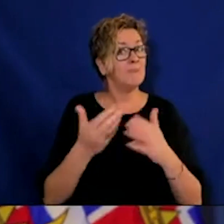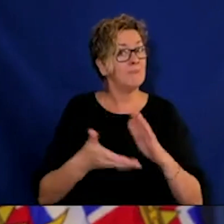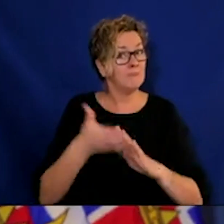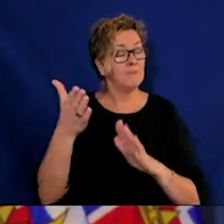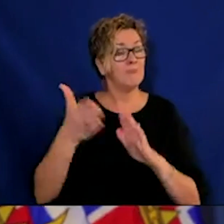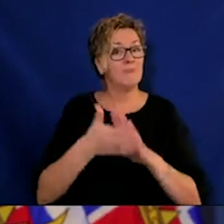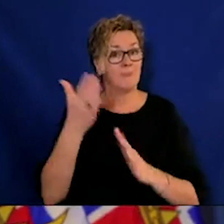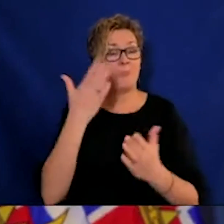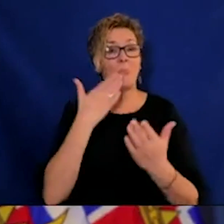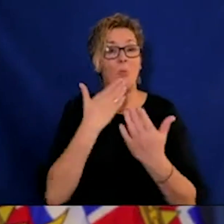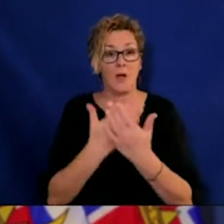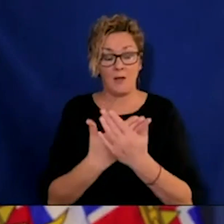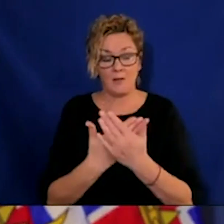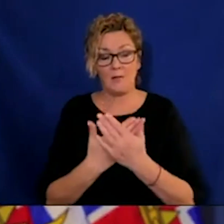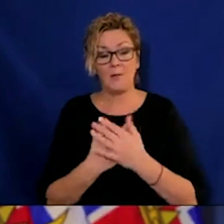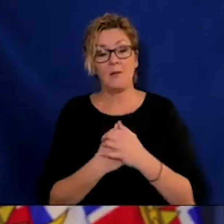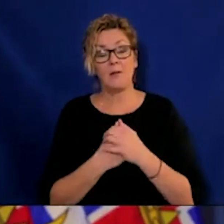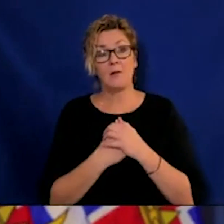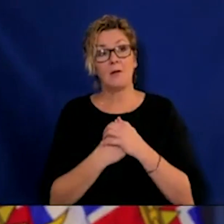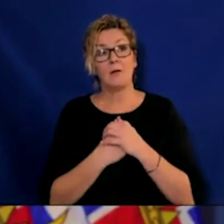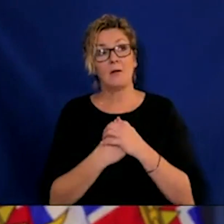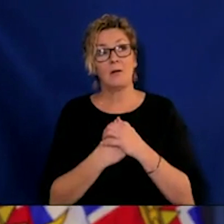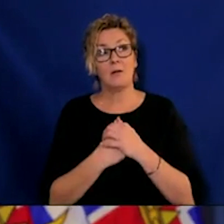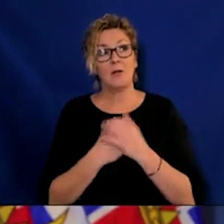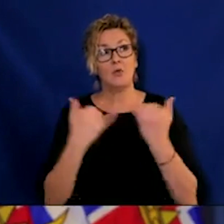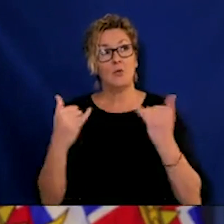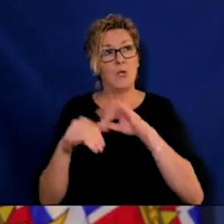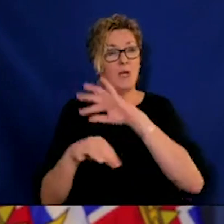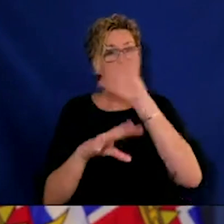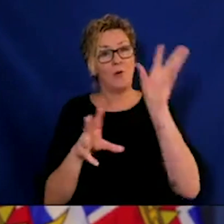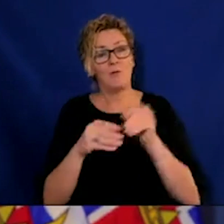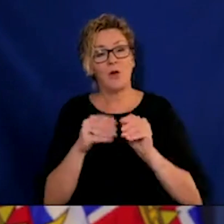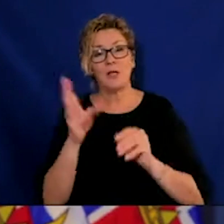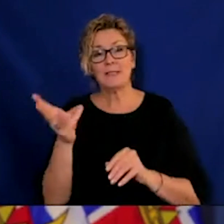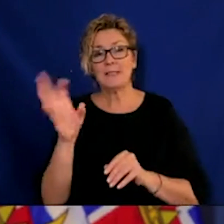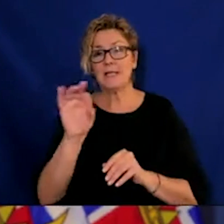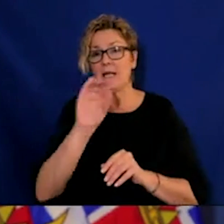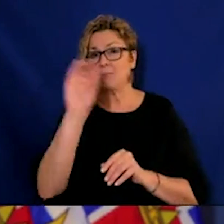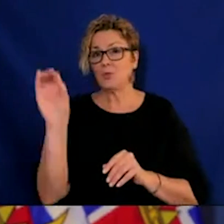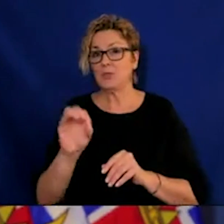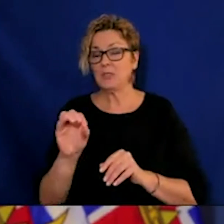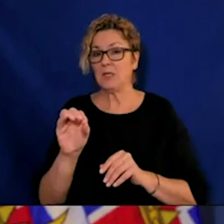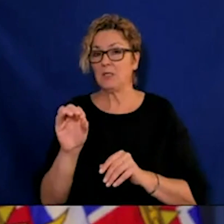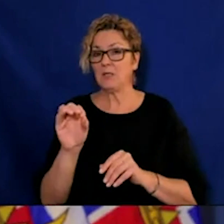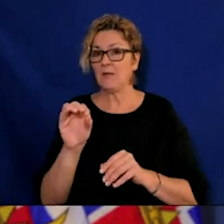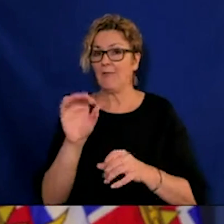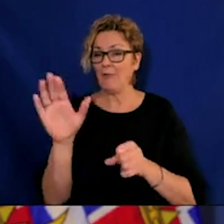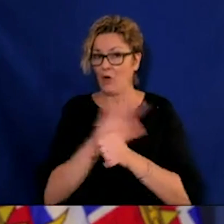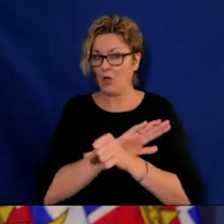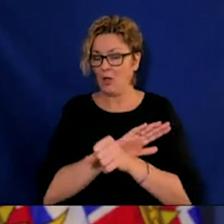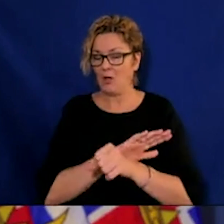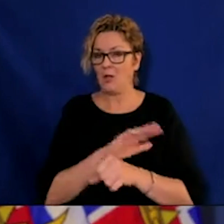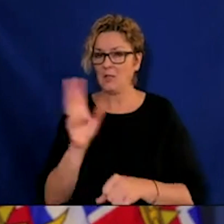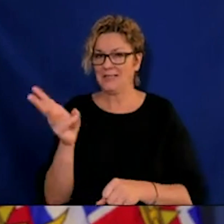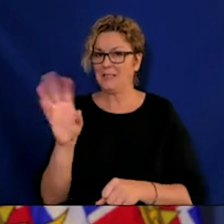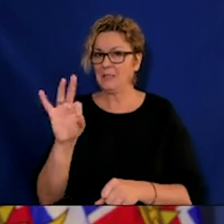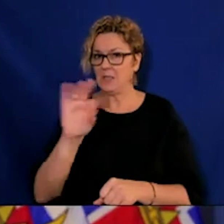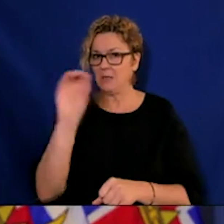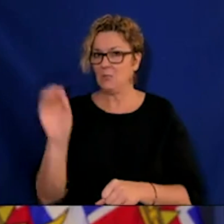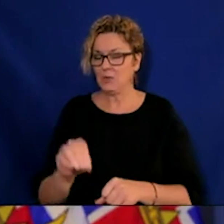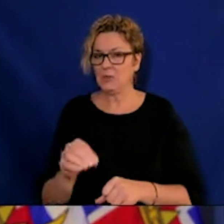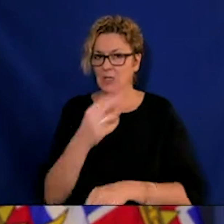account, our overall hospital capacity today is 69.7% of beds